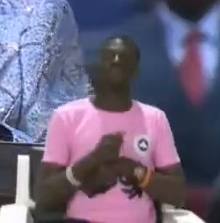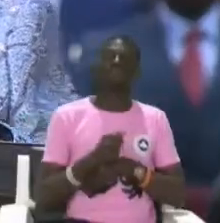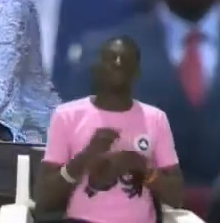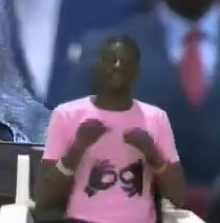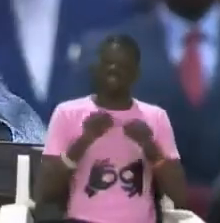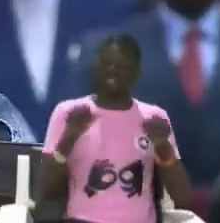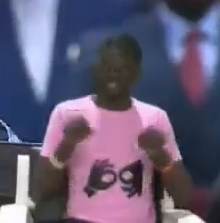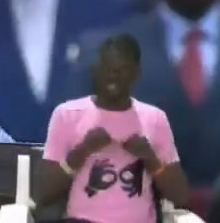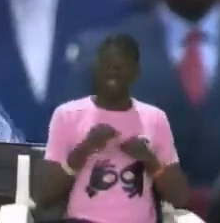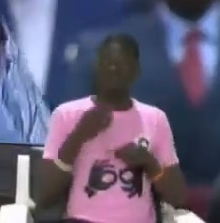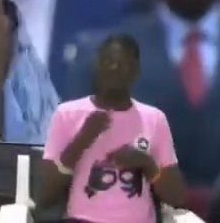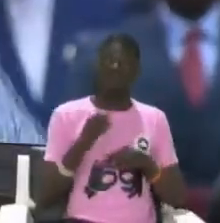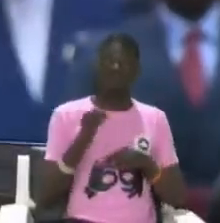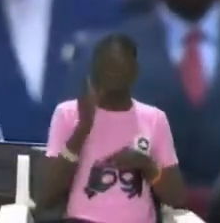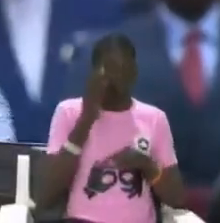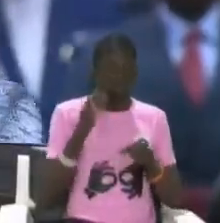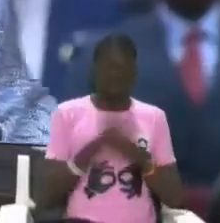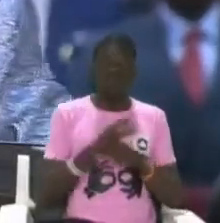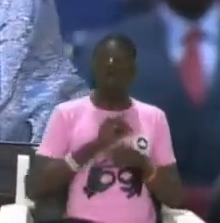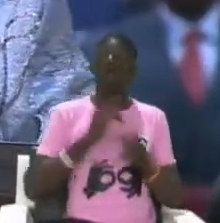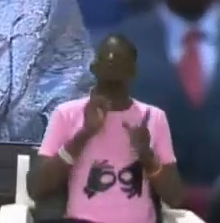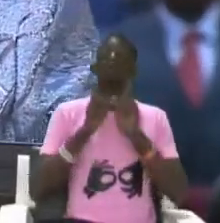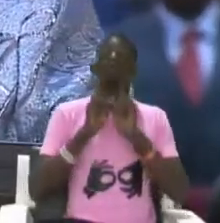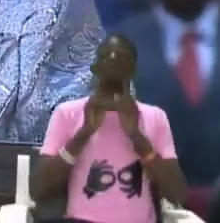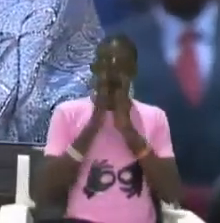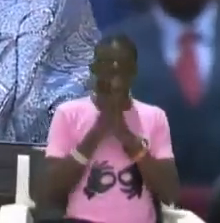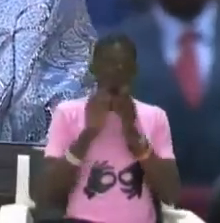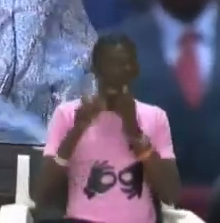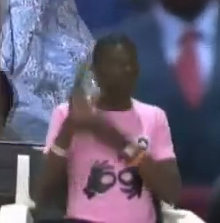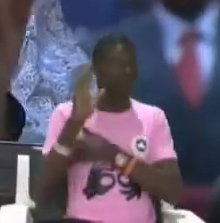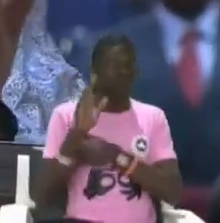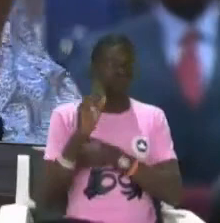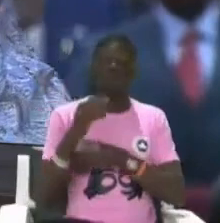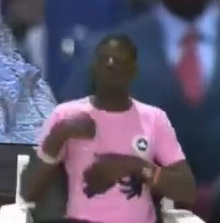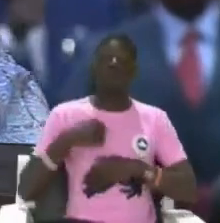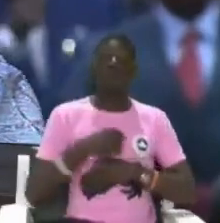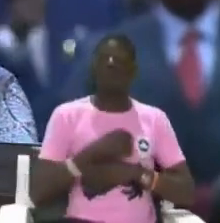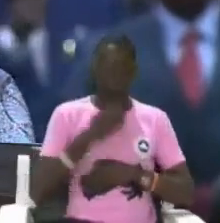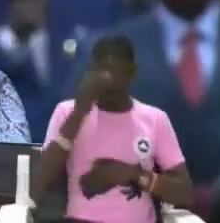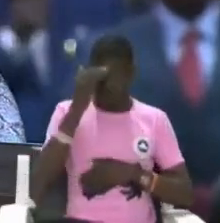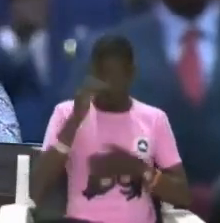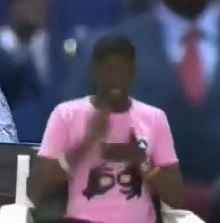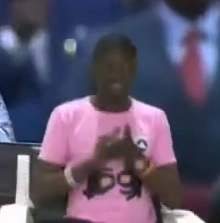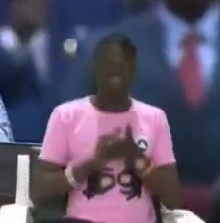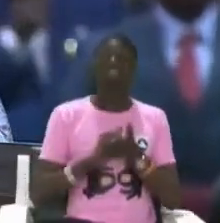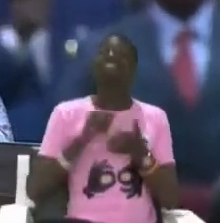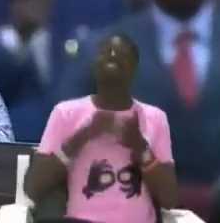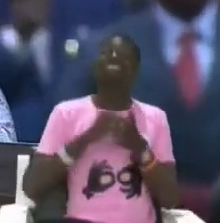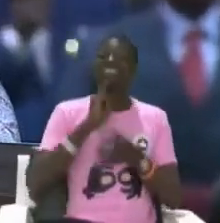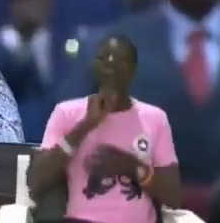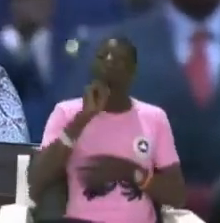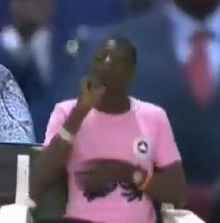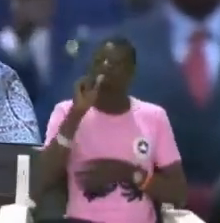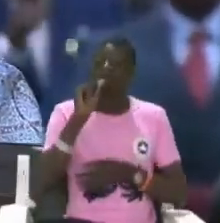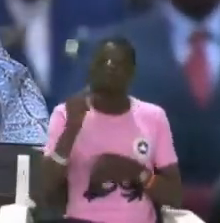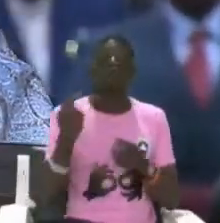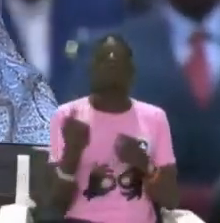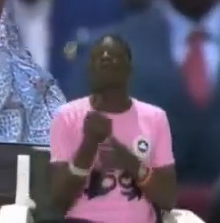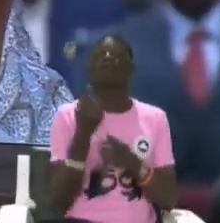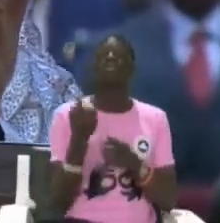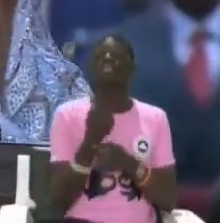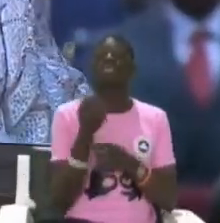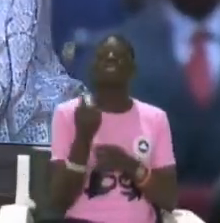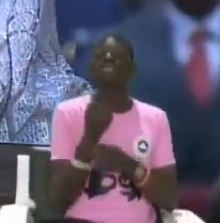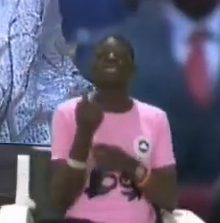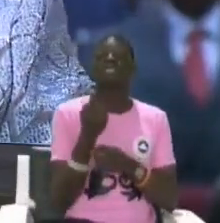fruitfulness, brethren, I want us to talk to God. We all know that it is not only in the area of